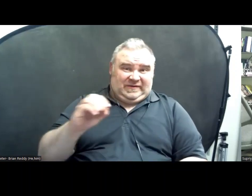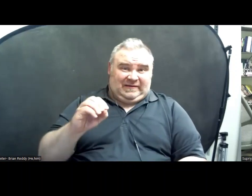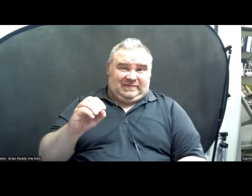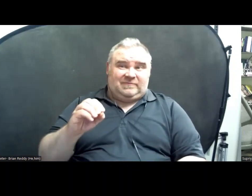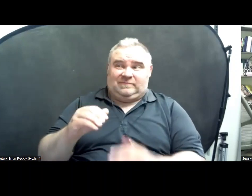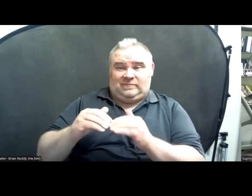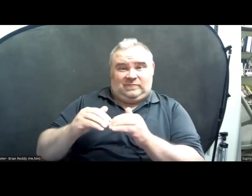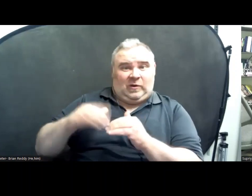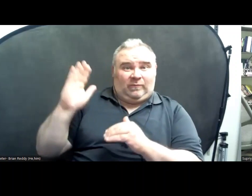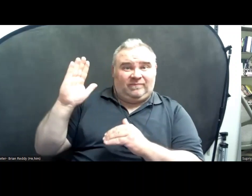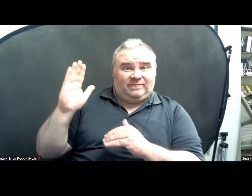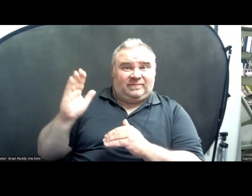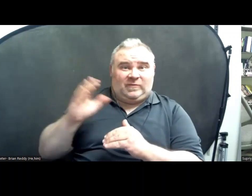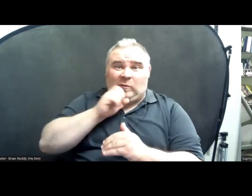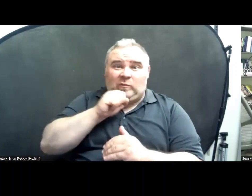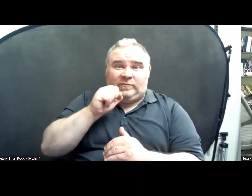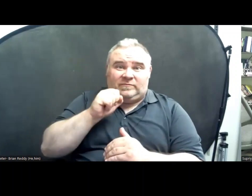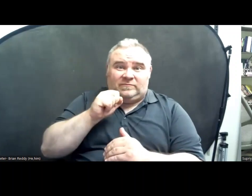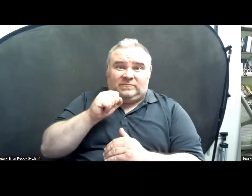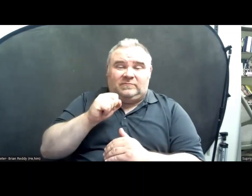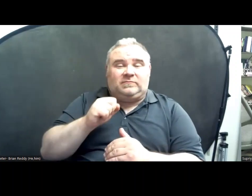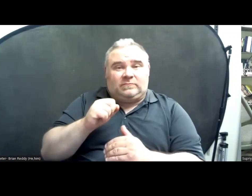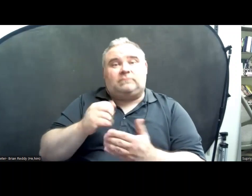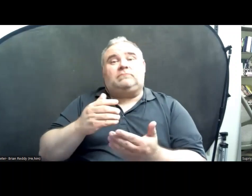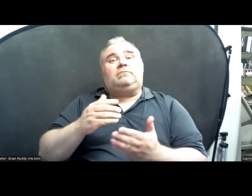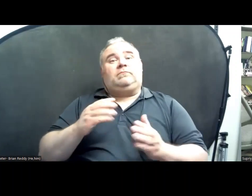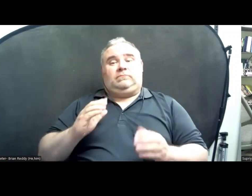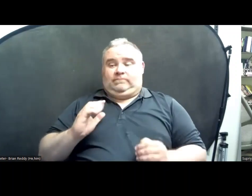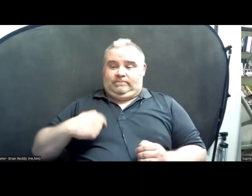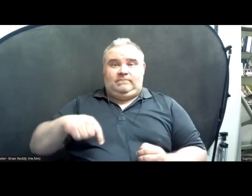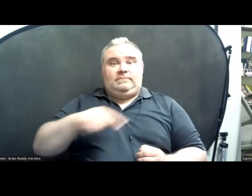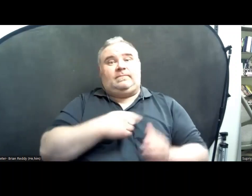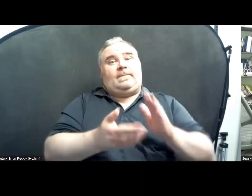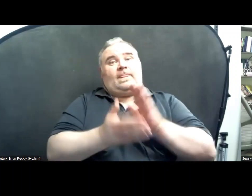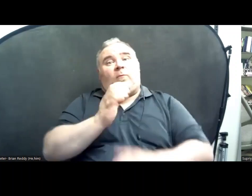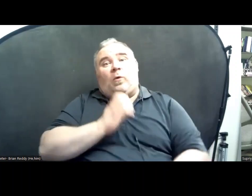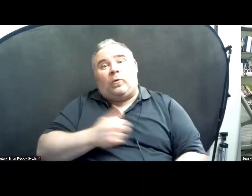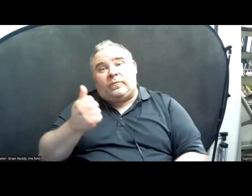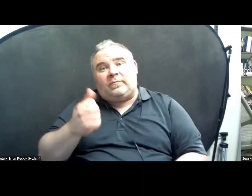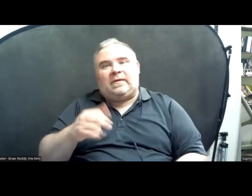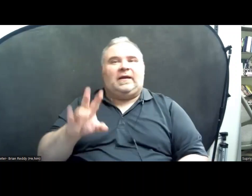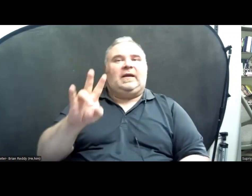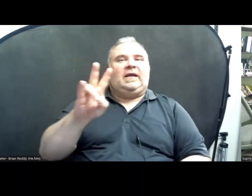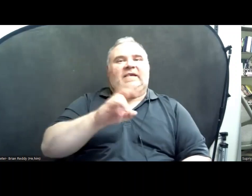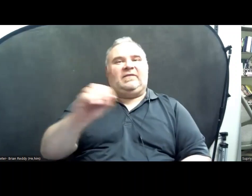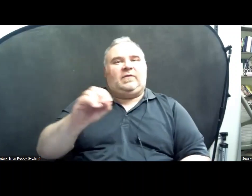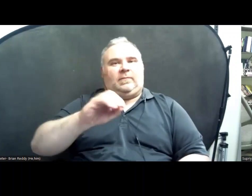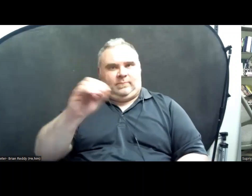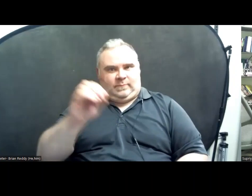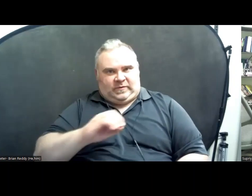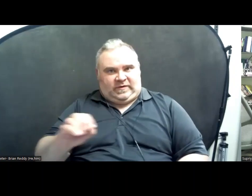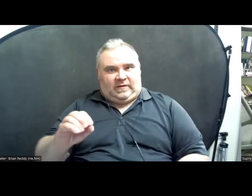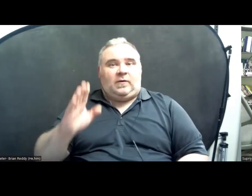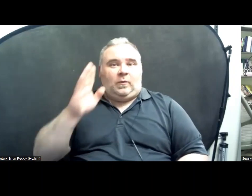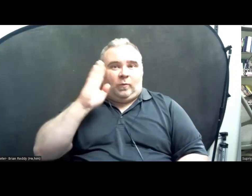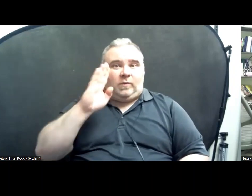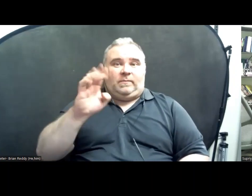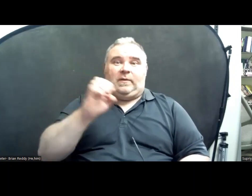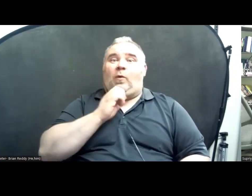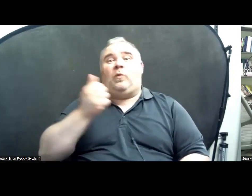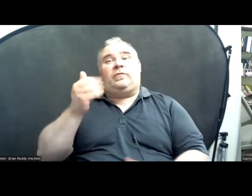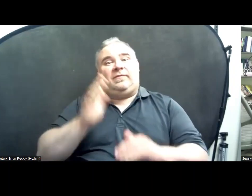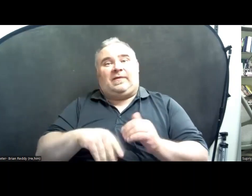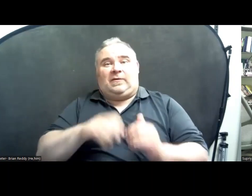are older. And as the population ages, 70% of cancer survivors will be older than the age